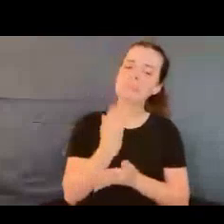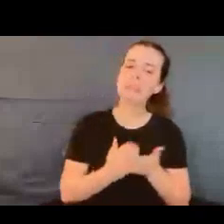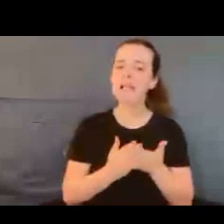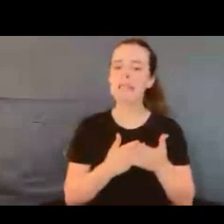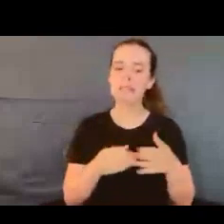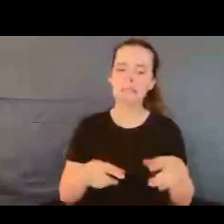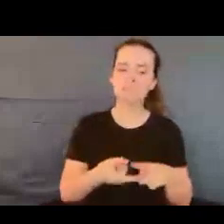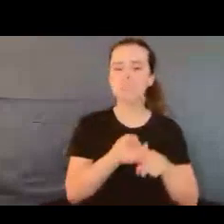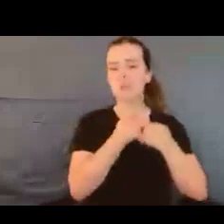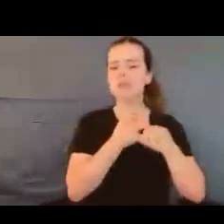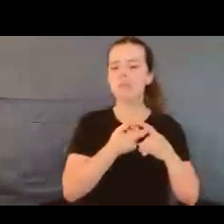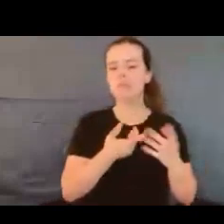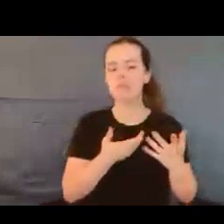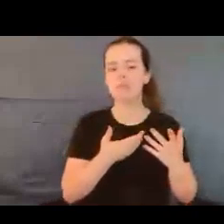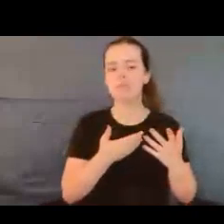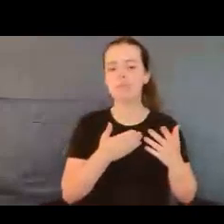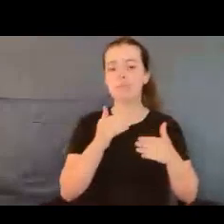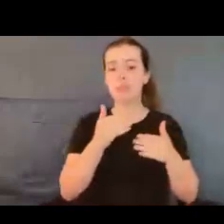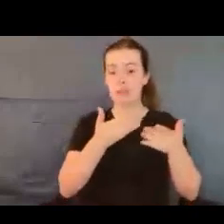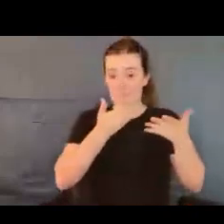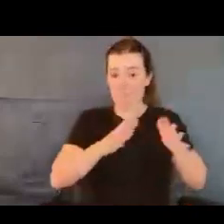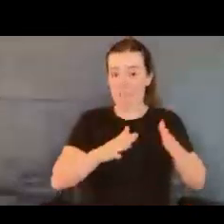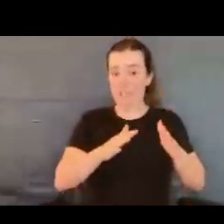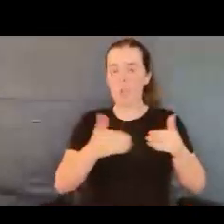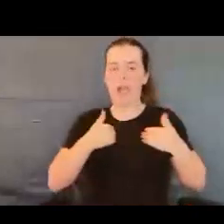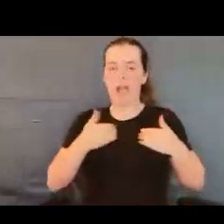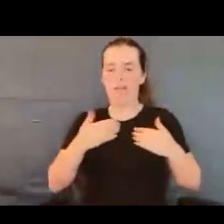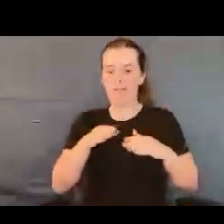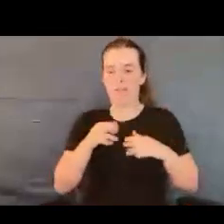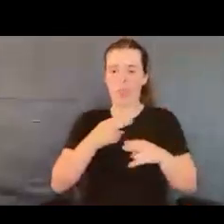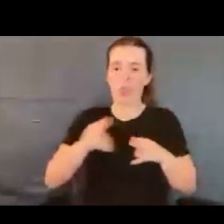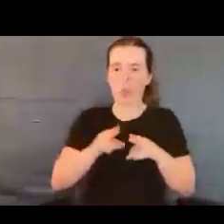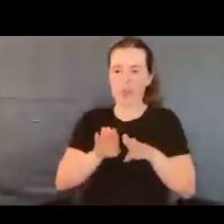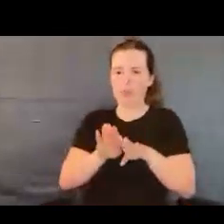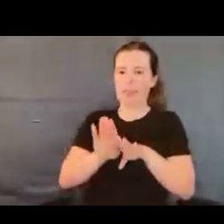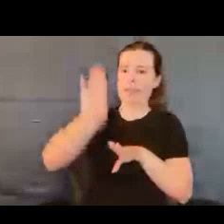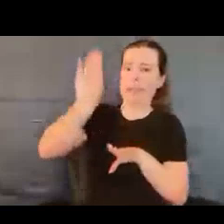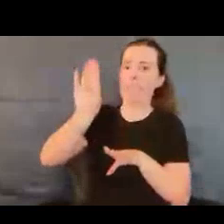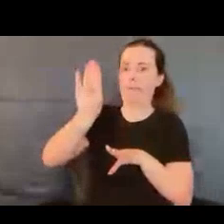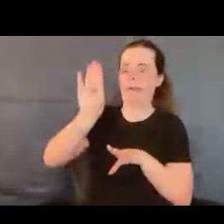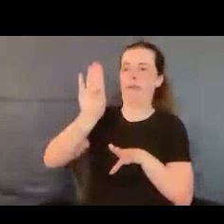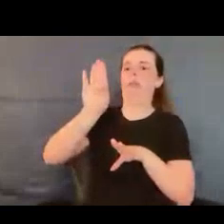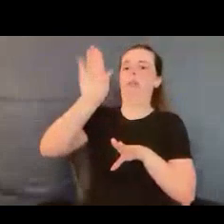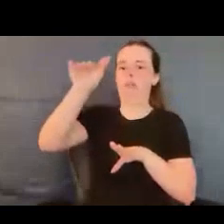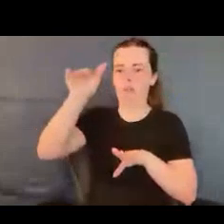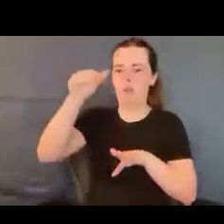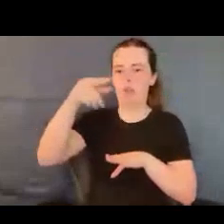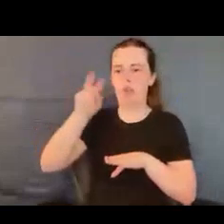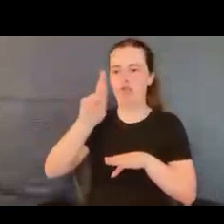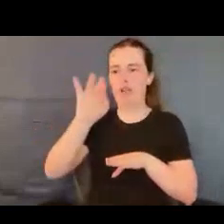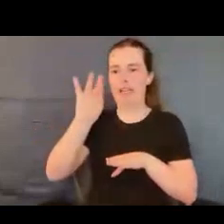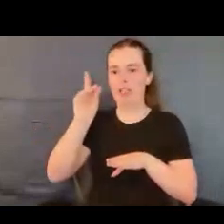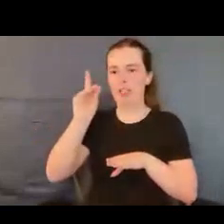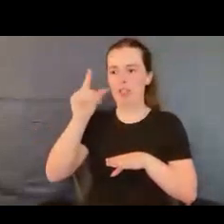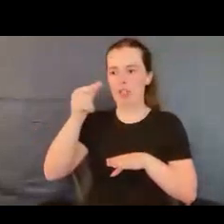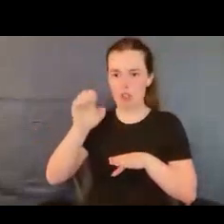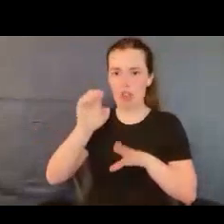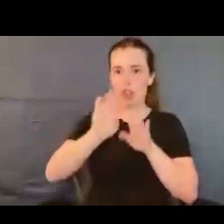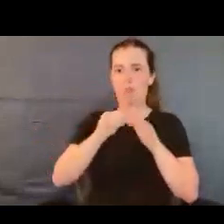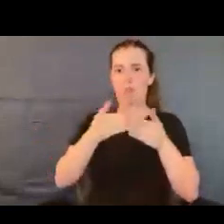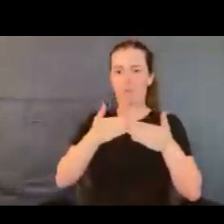water pipe, there is a much steeper section, although it's short, a short, steep punch to get up to the ridge before you drop down into Mineral